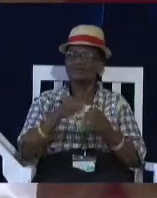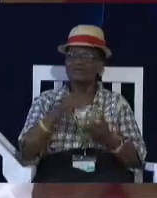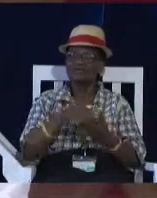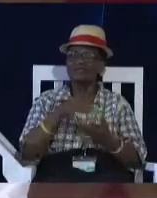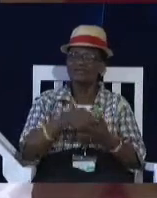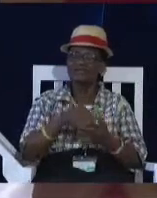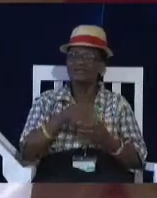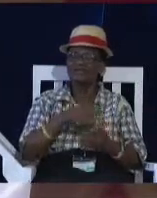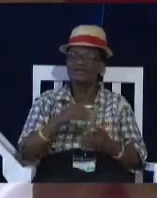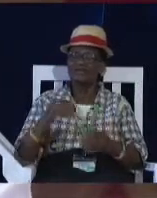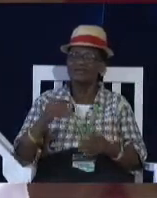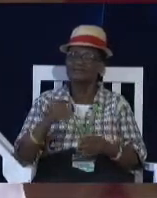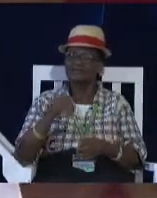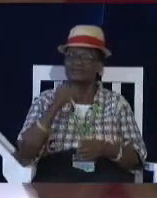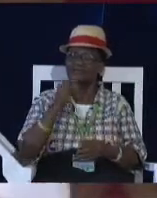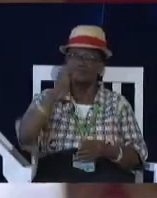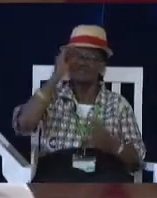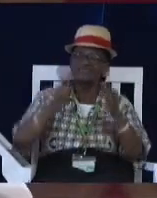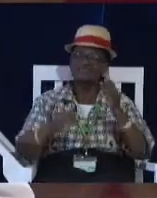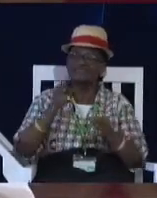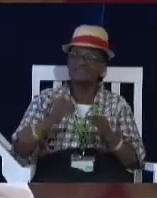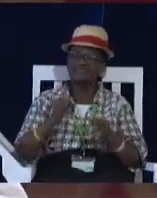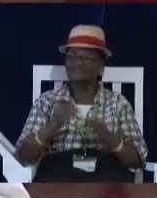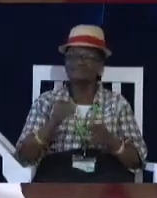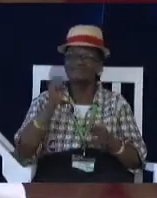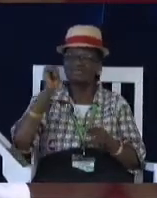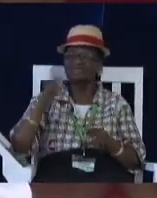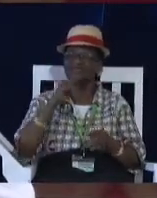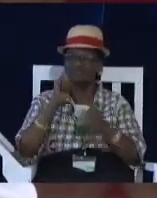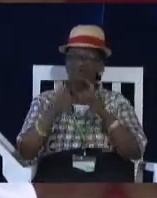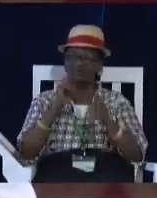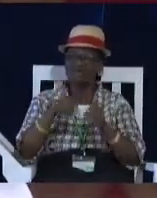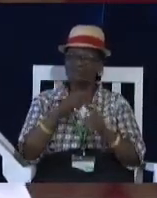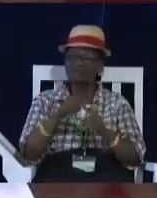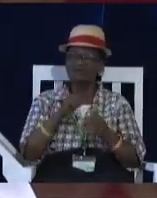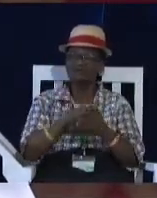may grow thereby. So he's talking about those who have been